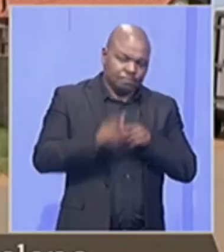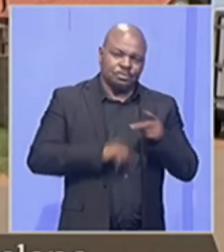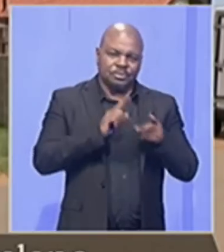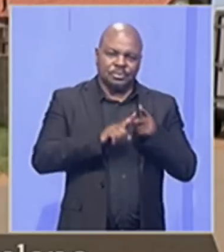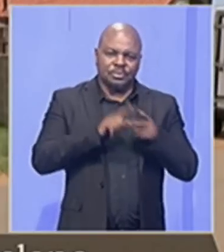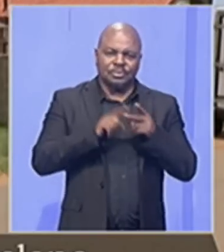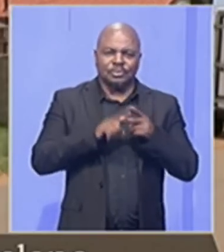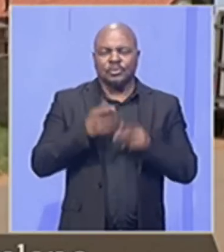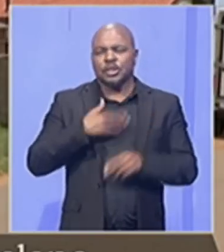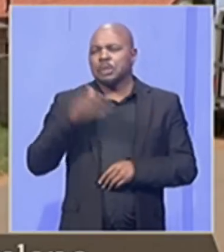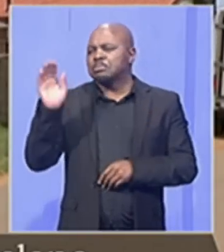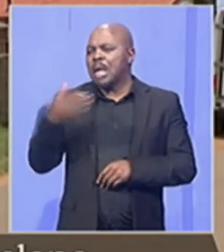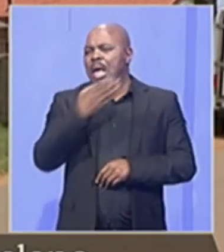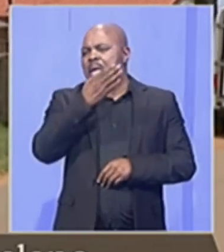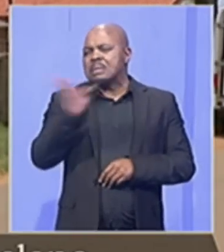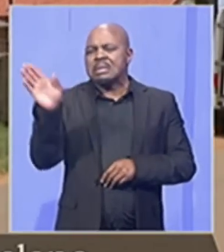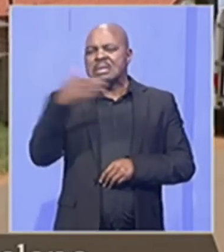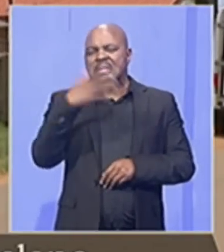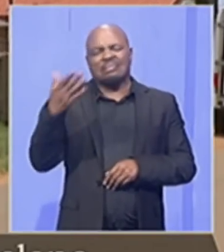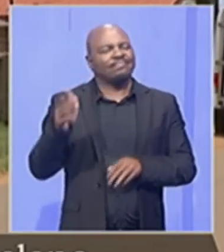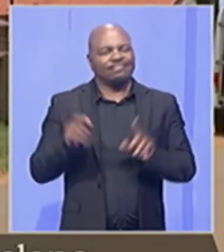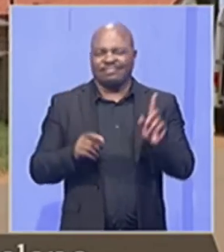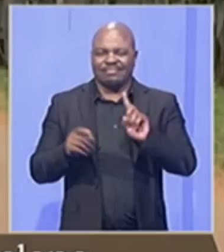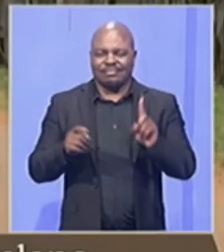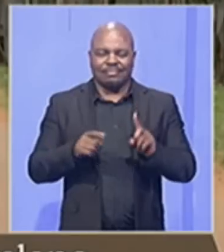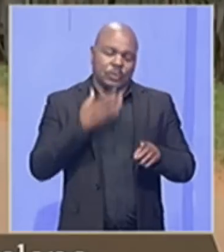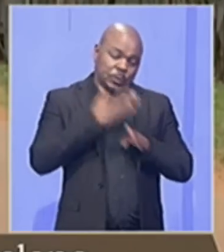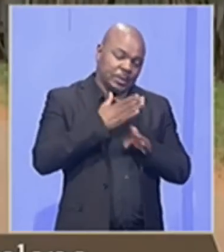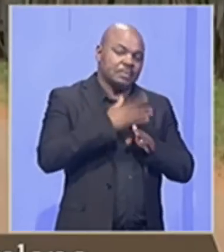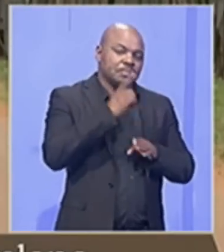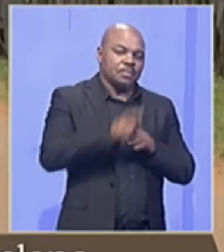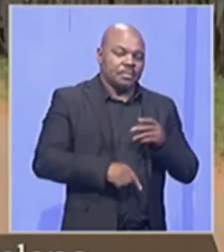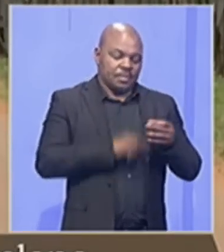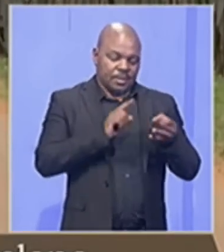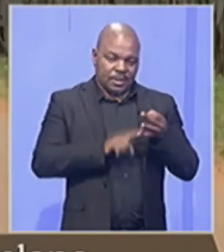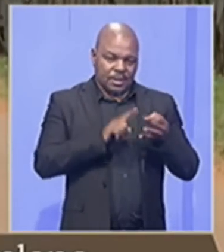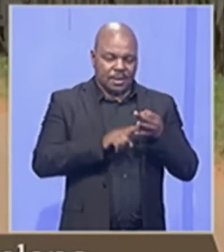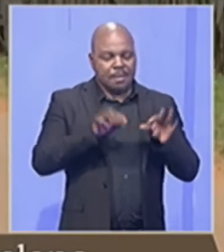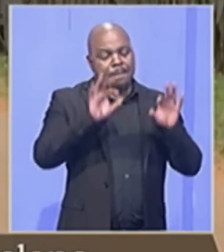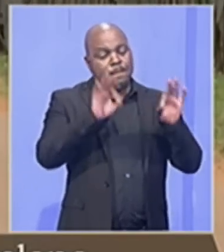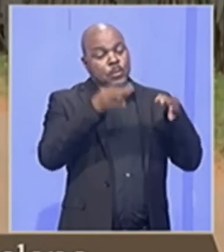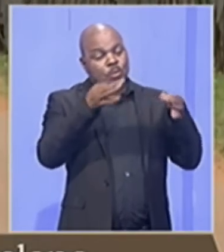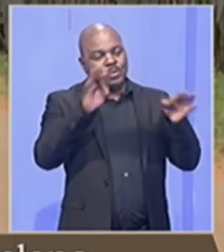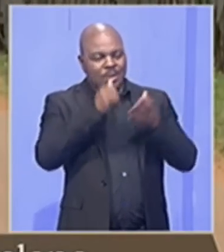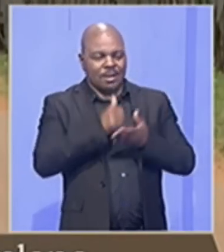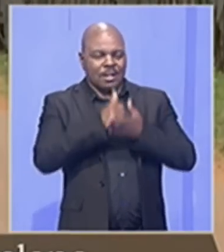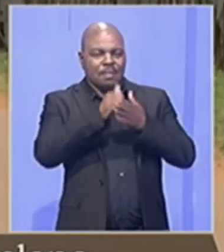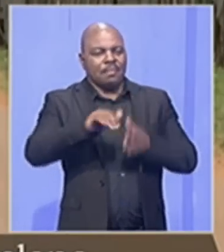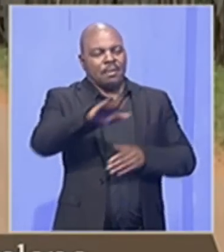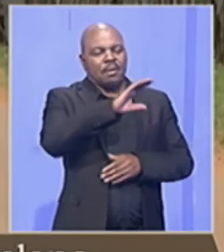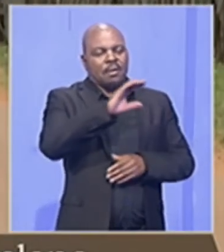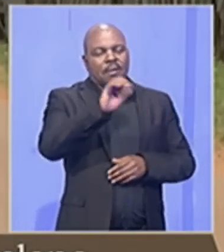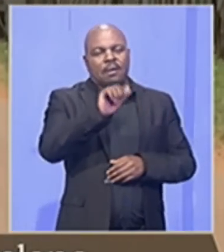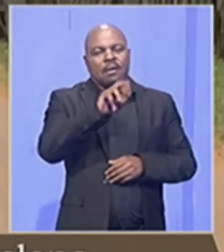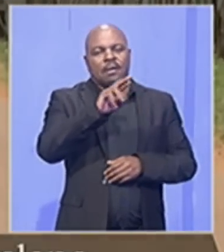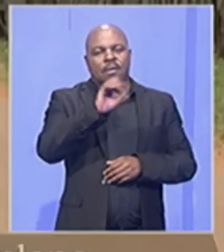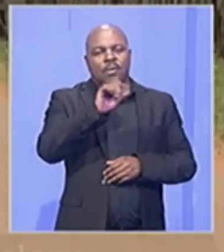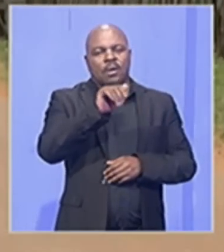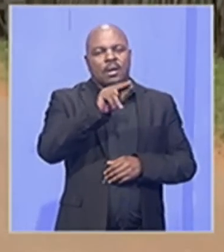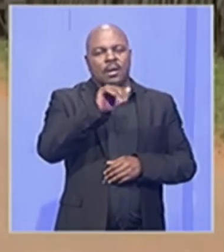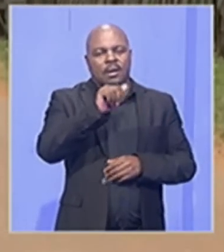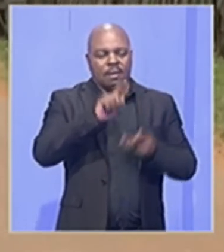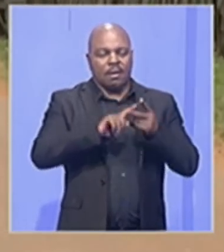o sasanka le mebila. Mme mmino o tlisa poelano le kopano Carolina le lefatshe ka